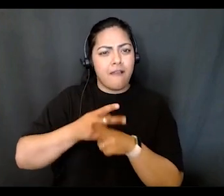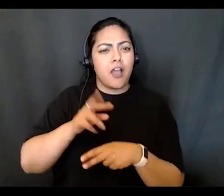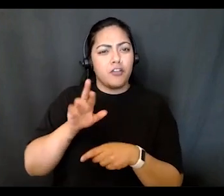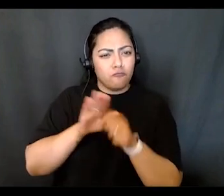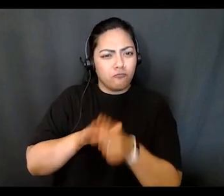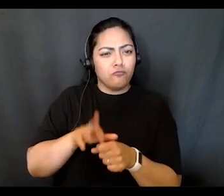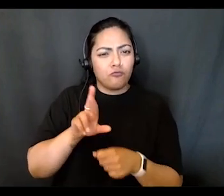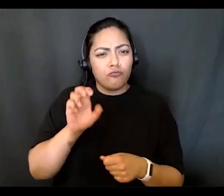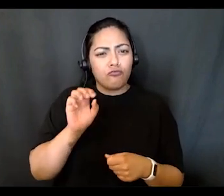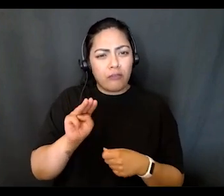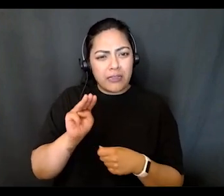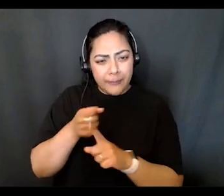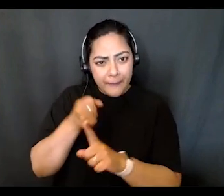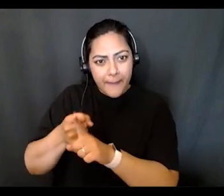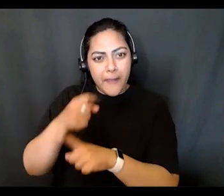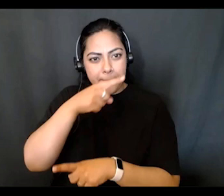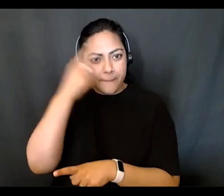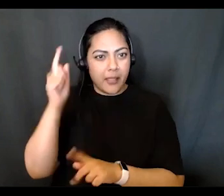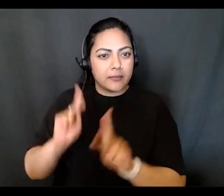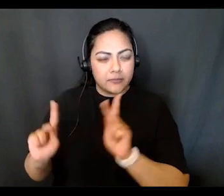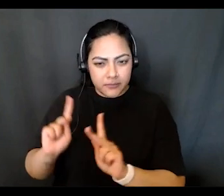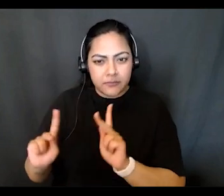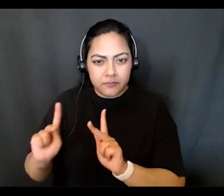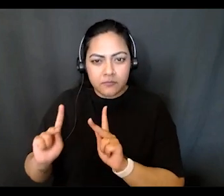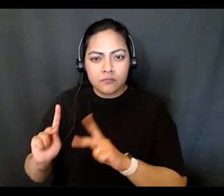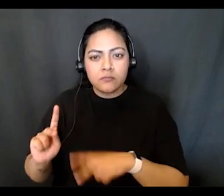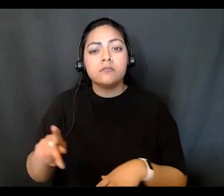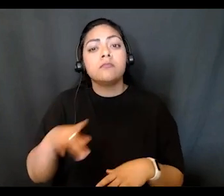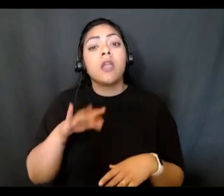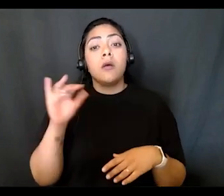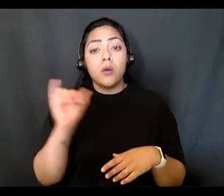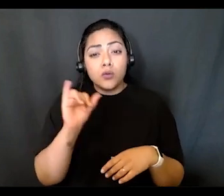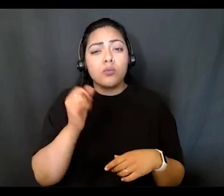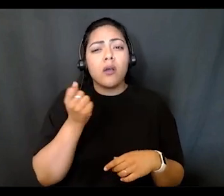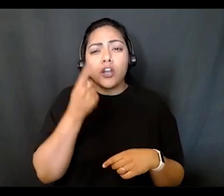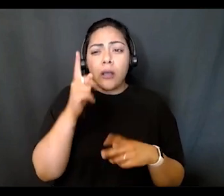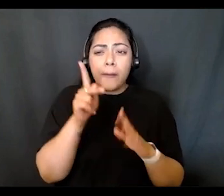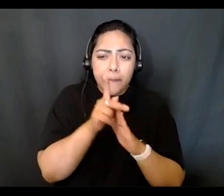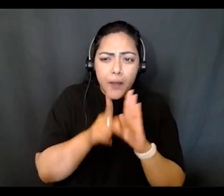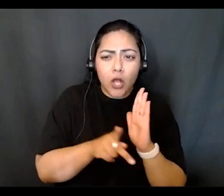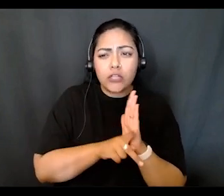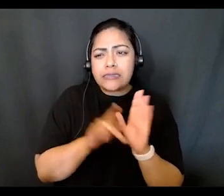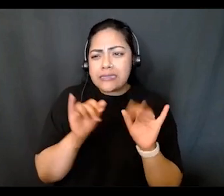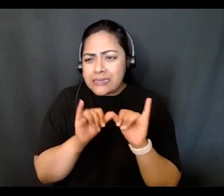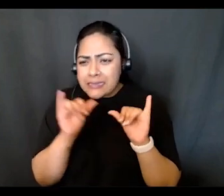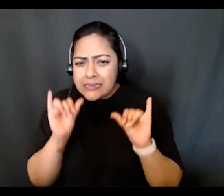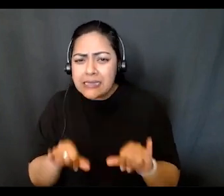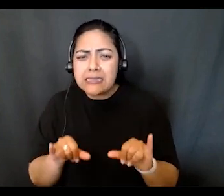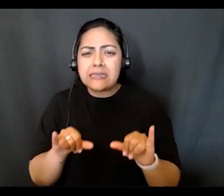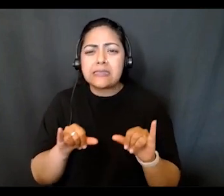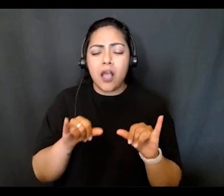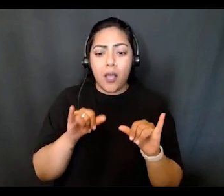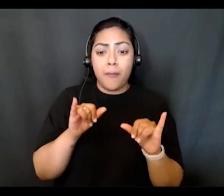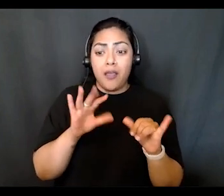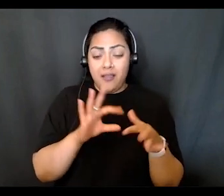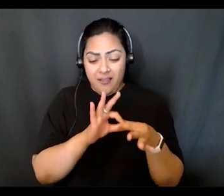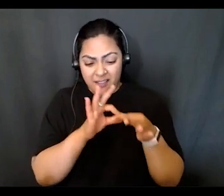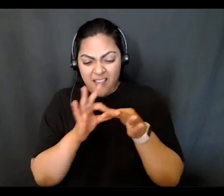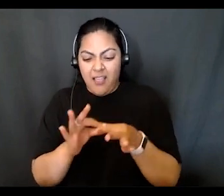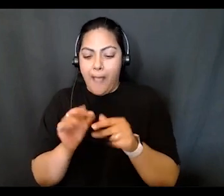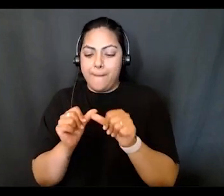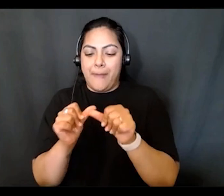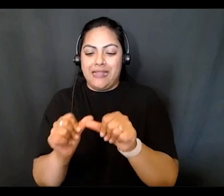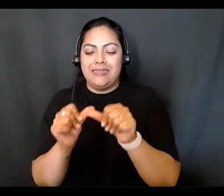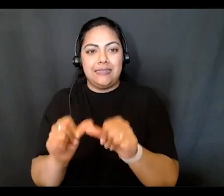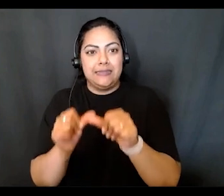communities. Understand the ways in which ideologies and policies and systems actually maintain anti-Black racism.